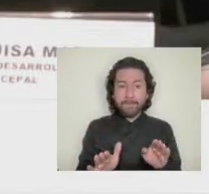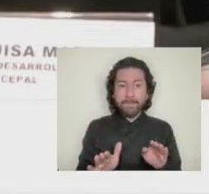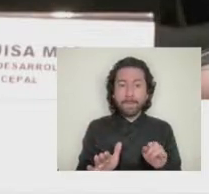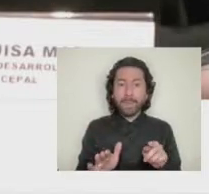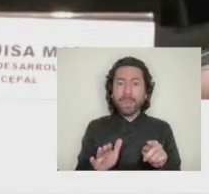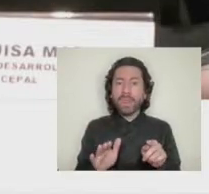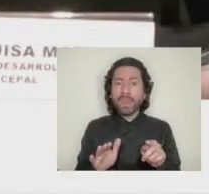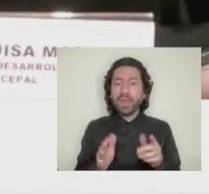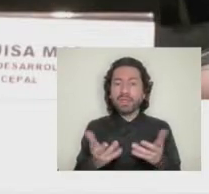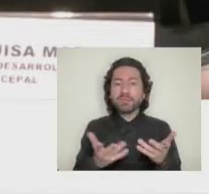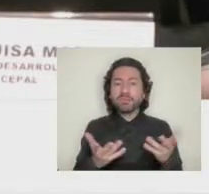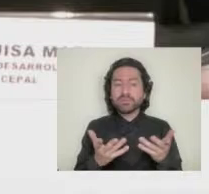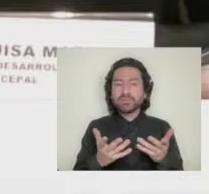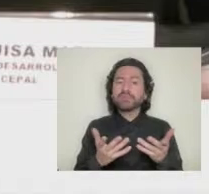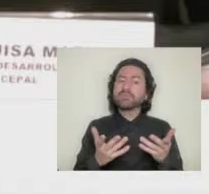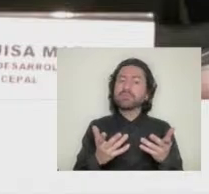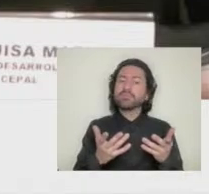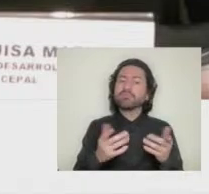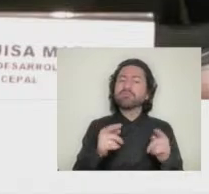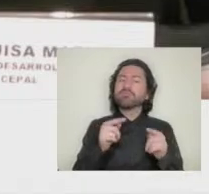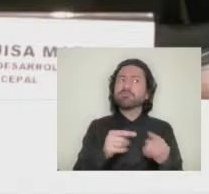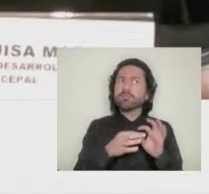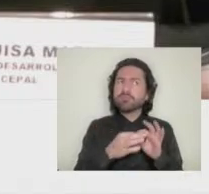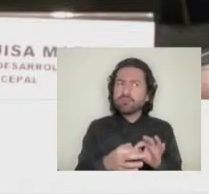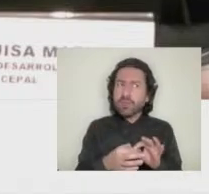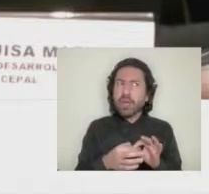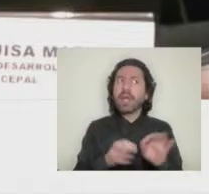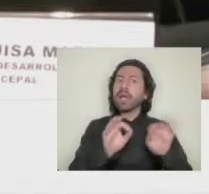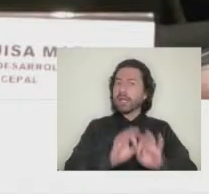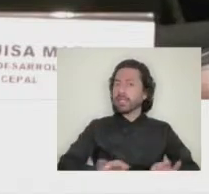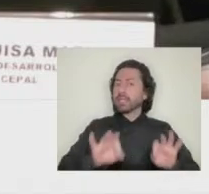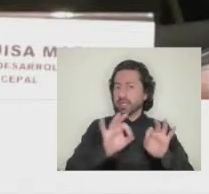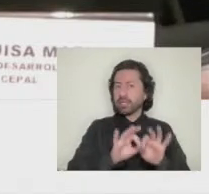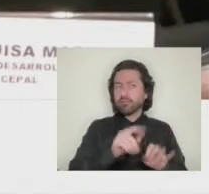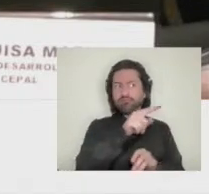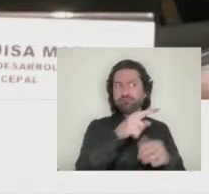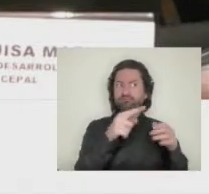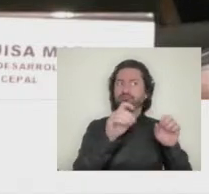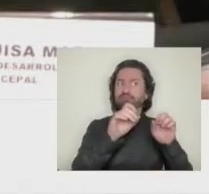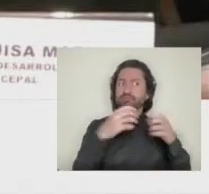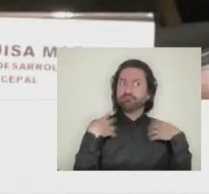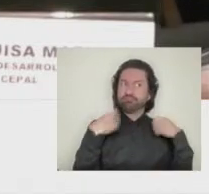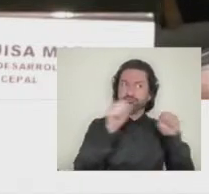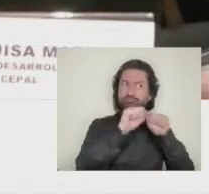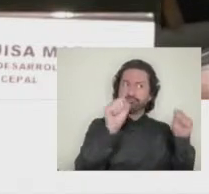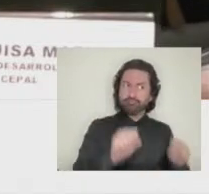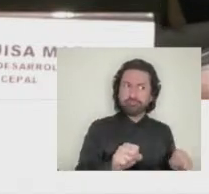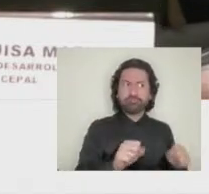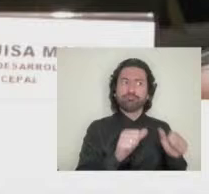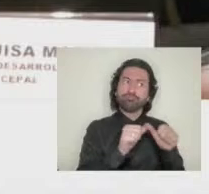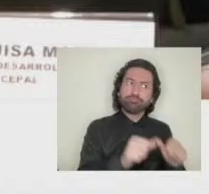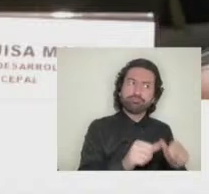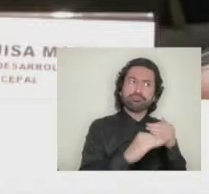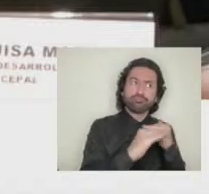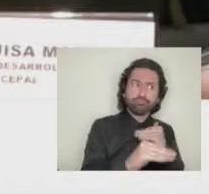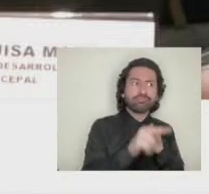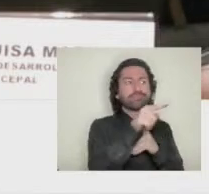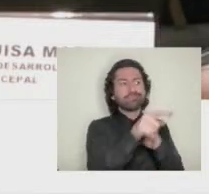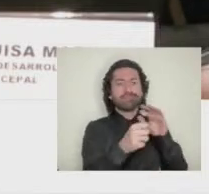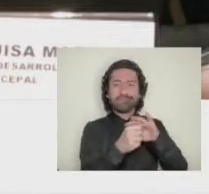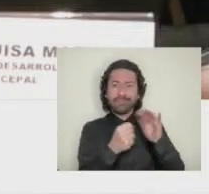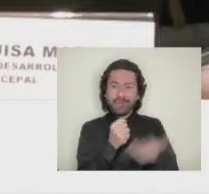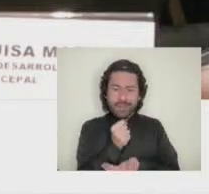needed. And in terms of what we obtain from this approach is the need to invest in sustainable, resilient,